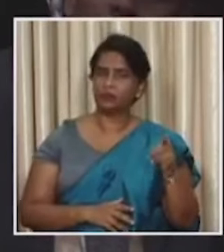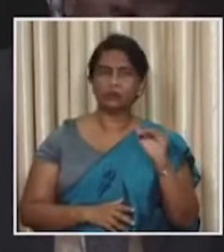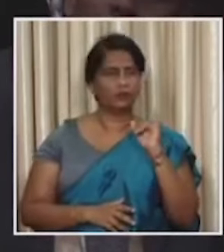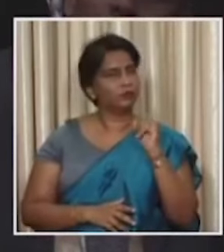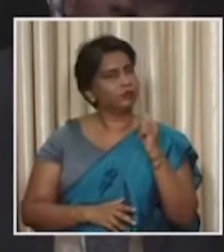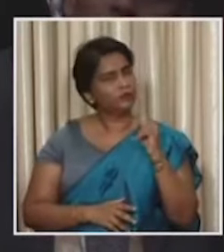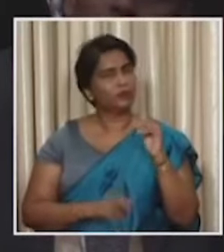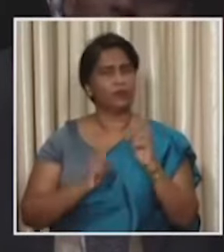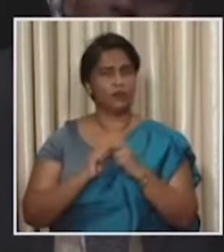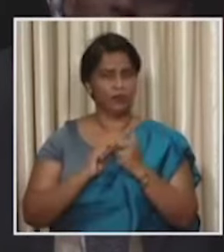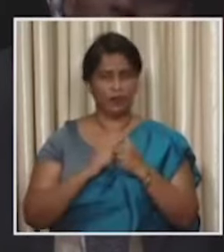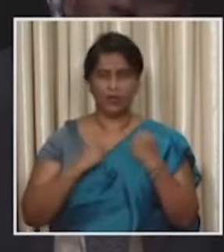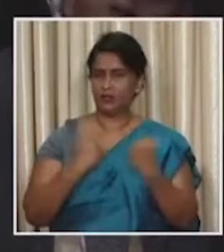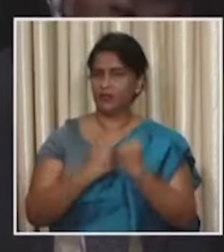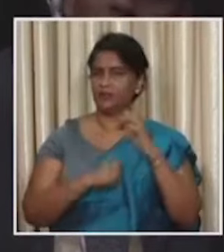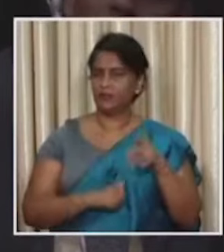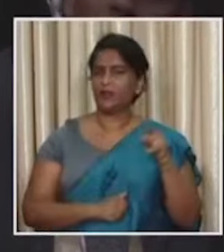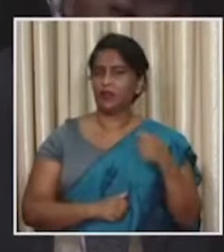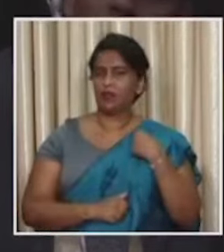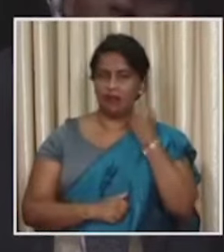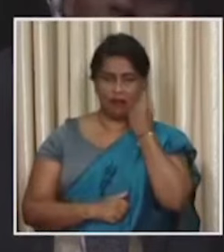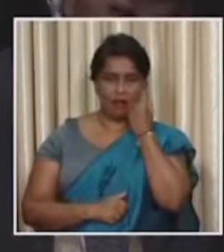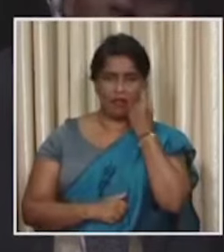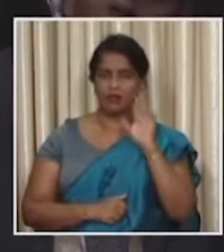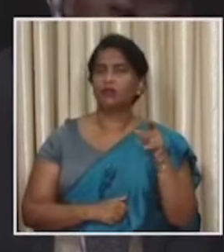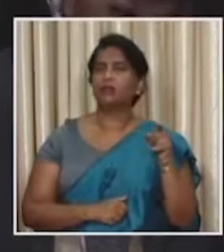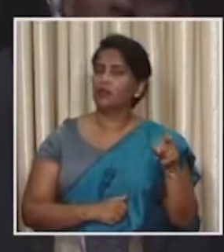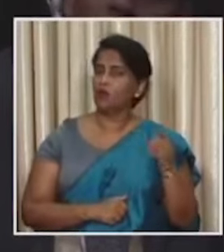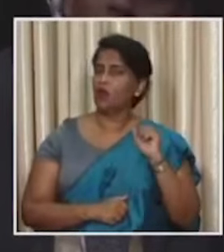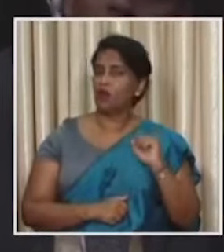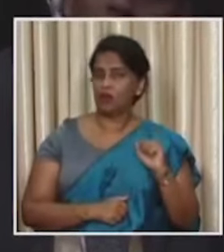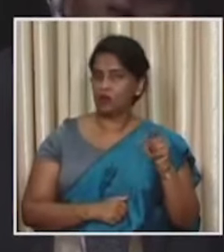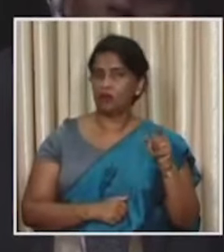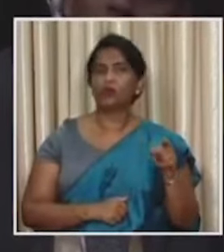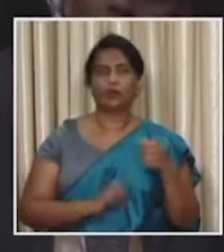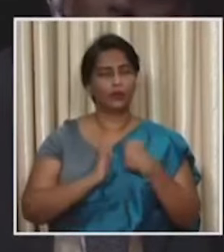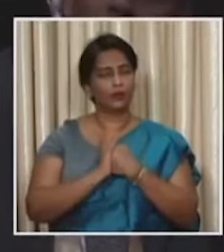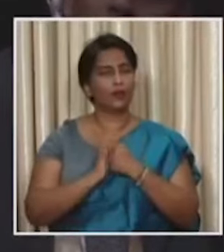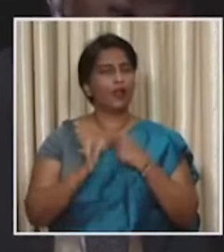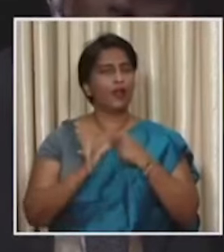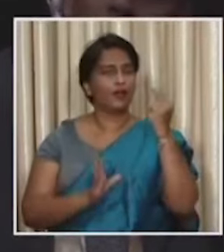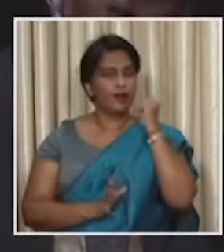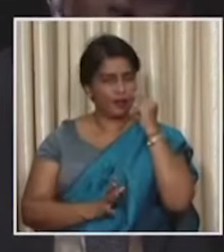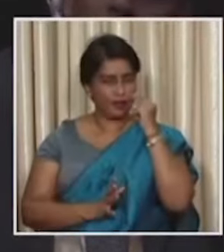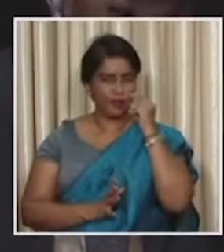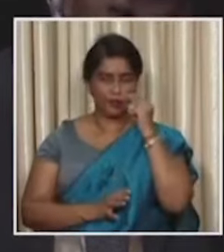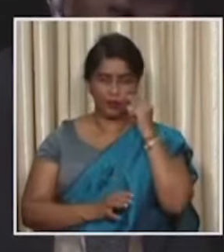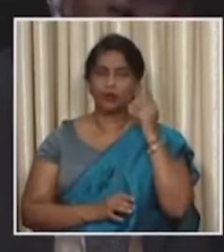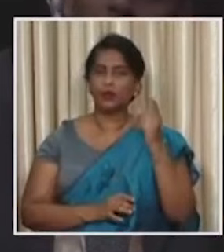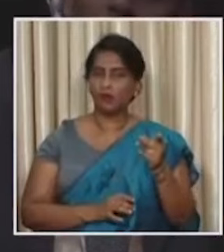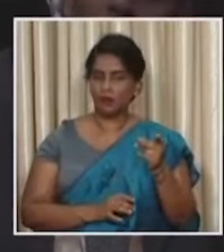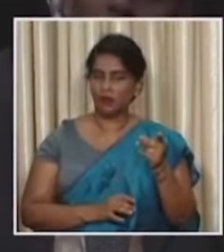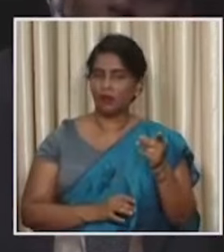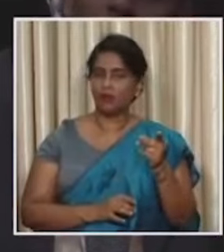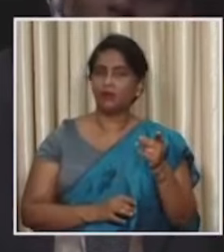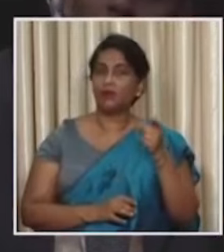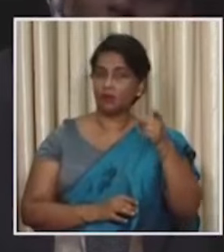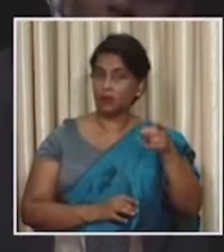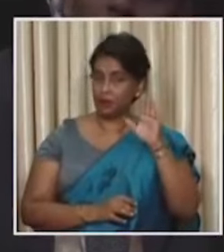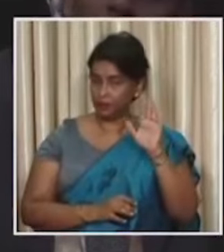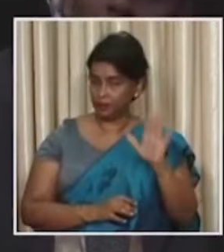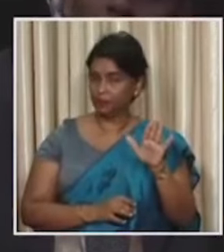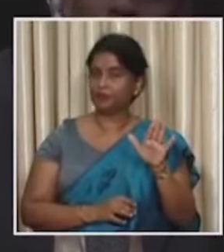this particular paragraph. Now, President Andrakumara Dissanayake during the campaign and the NPP have made it